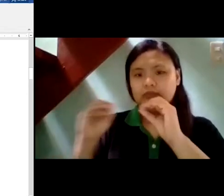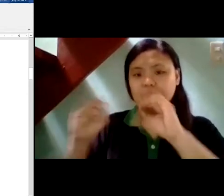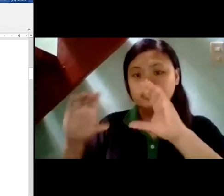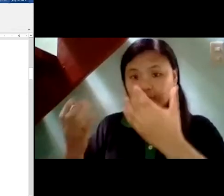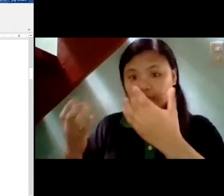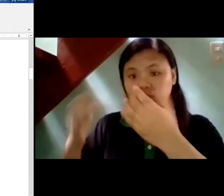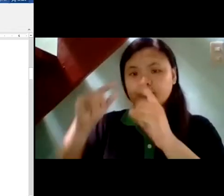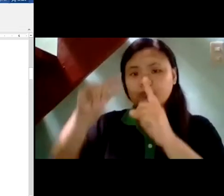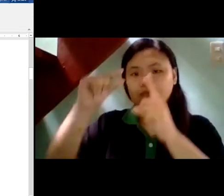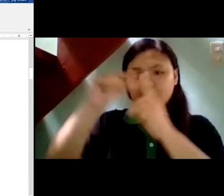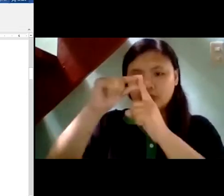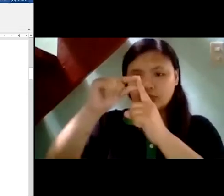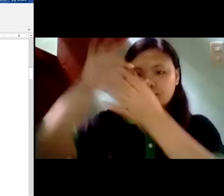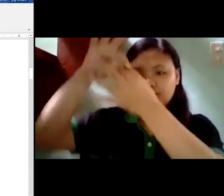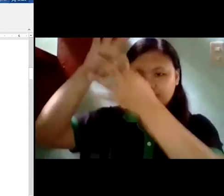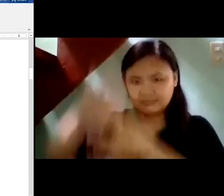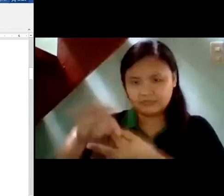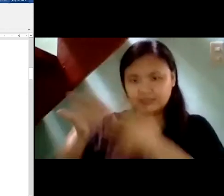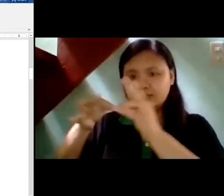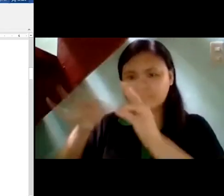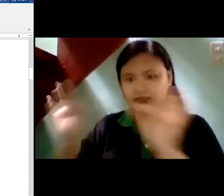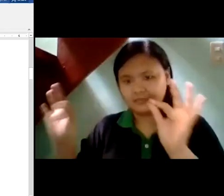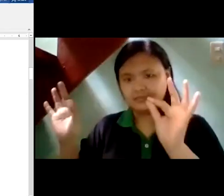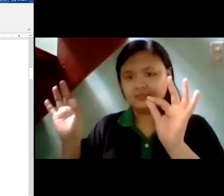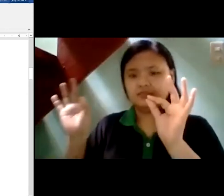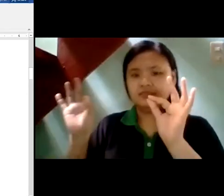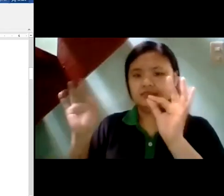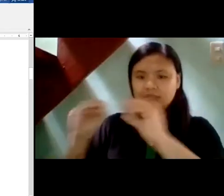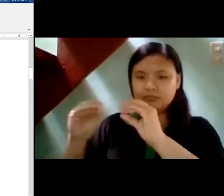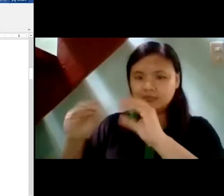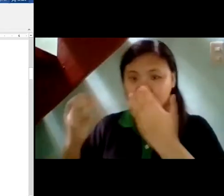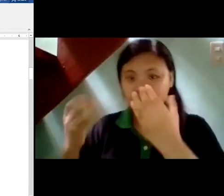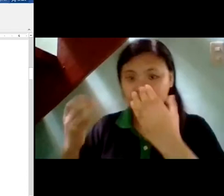we can put all the variations.